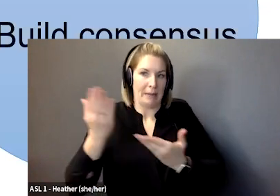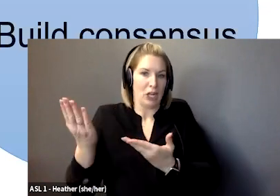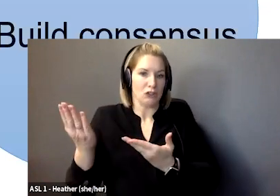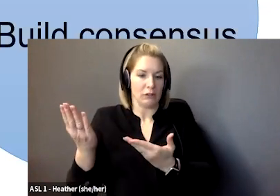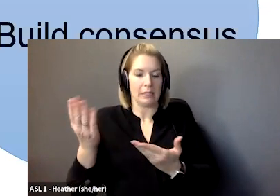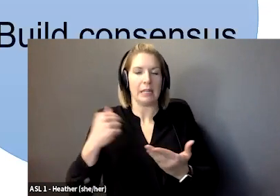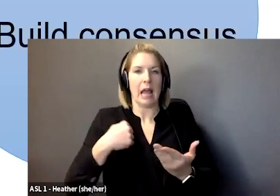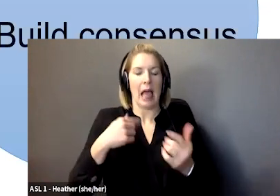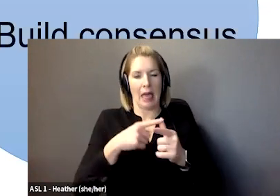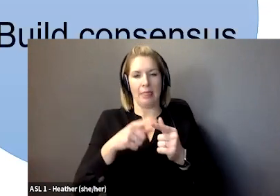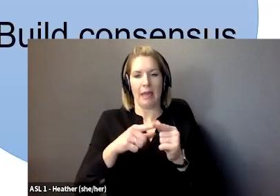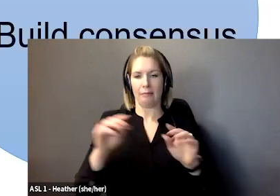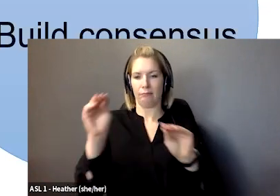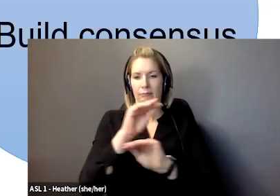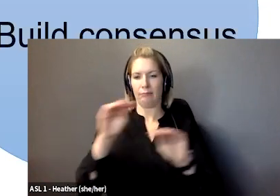build a consensus.